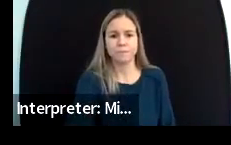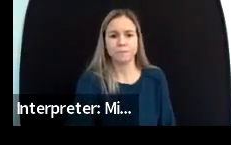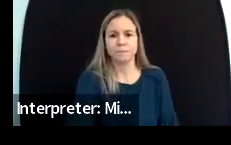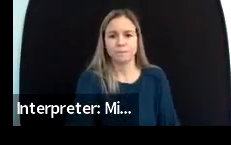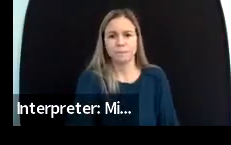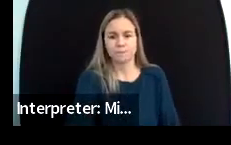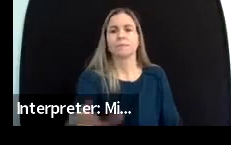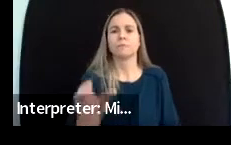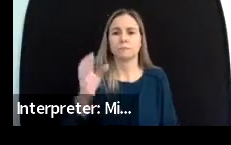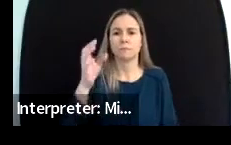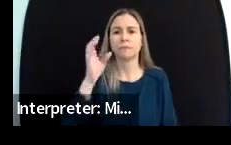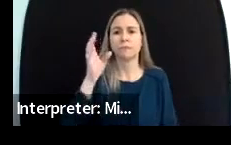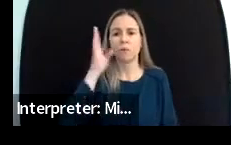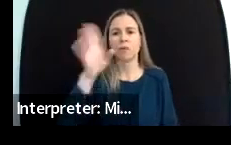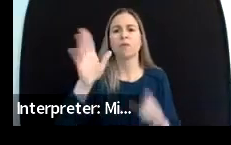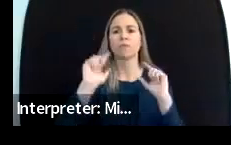Excellent.